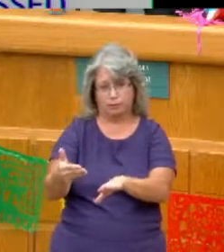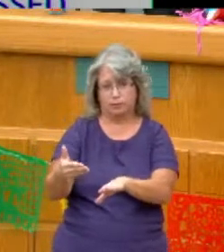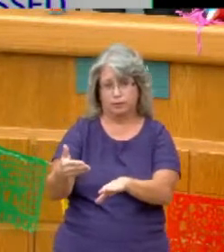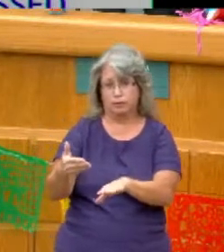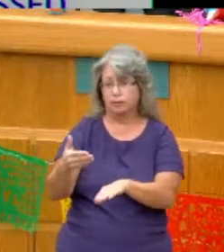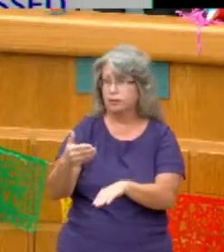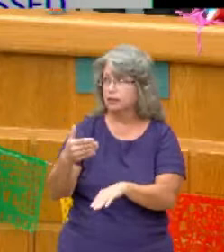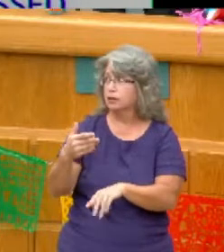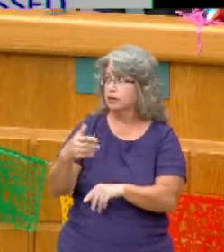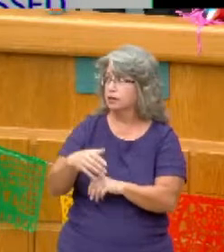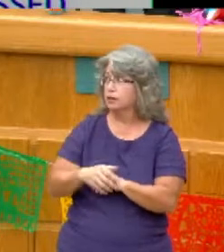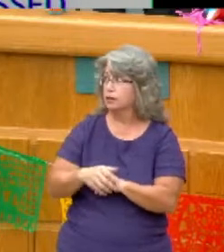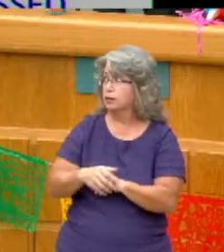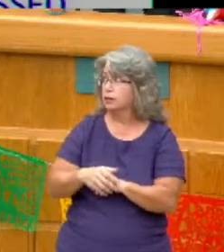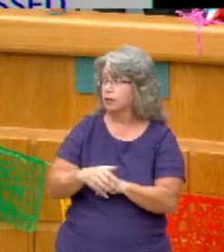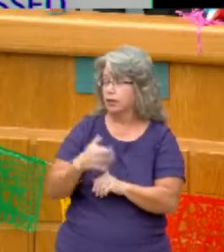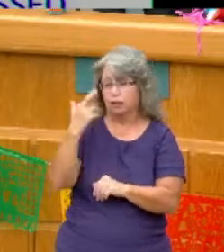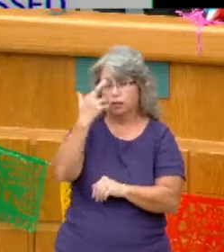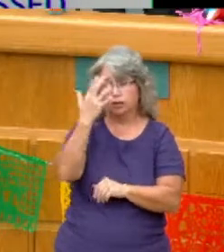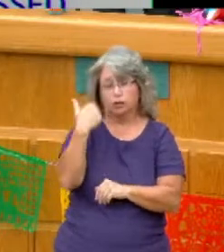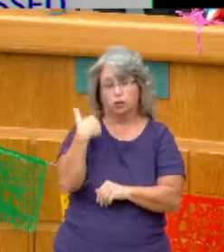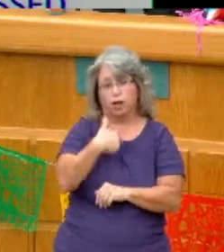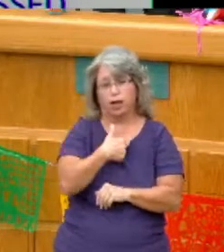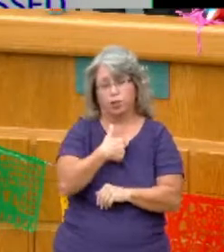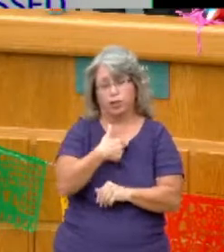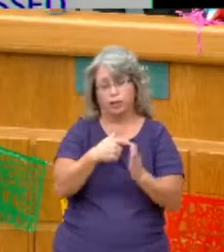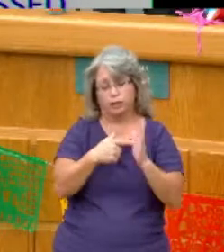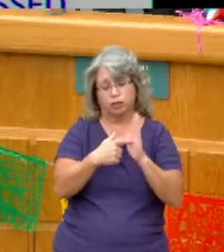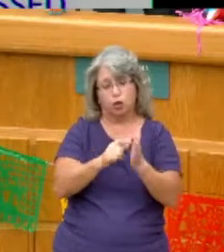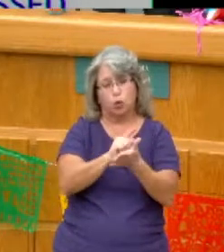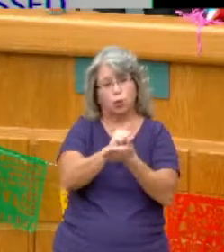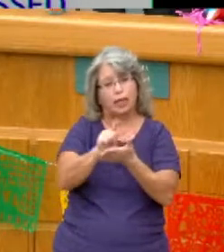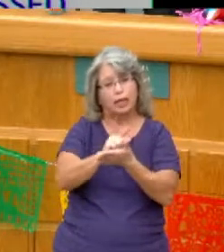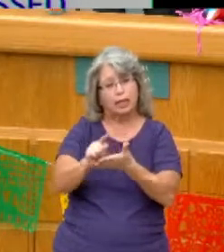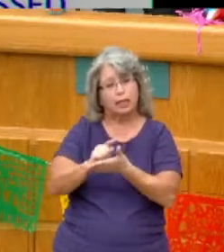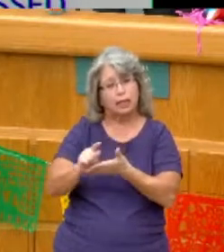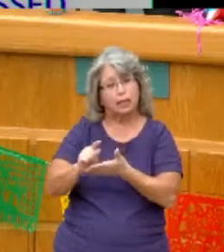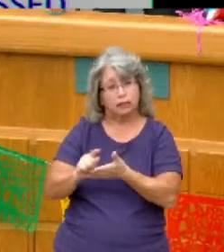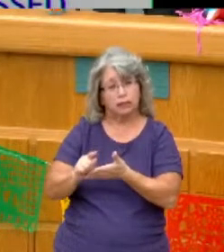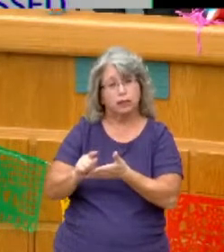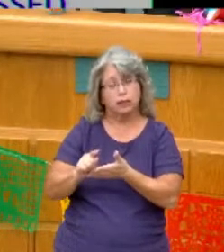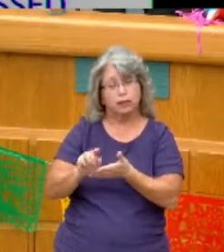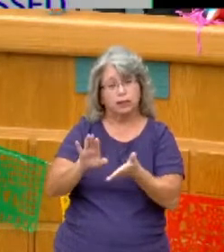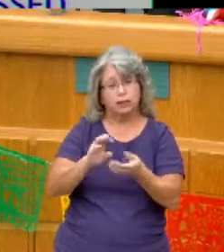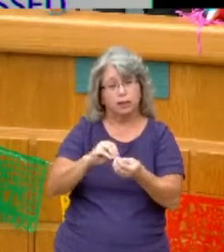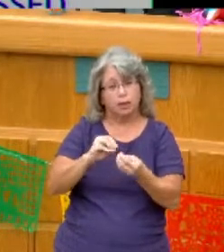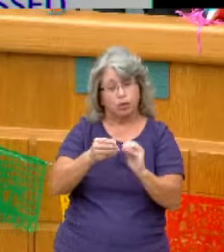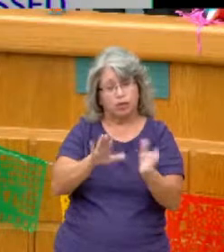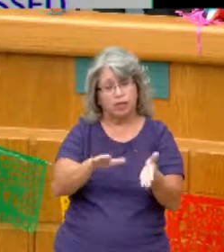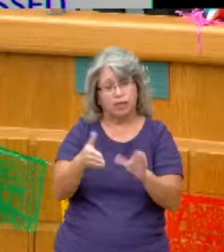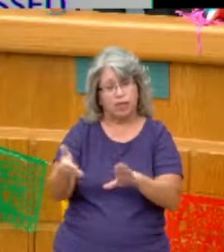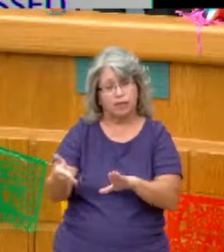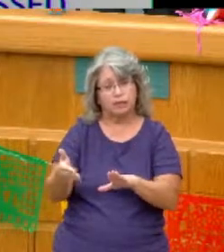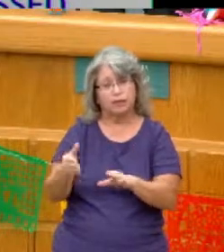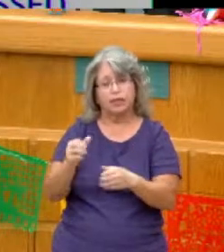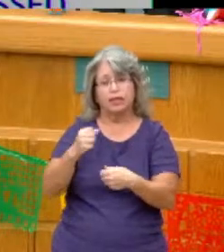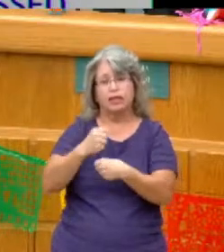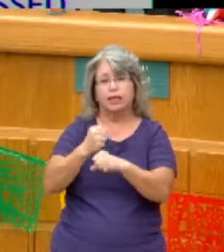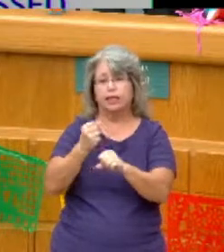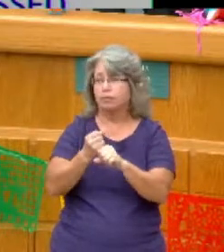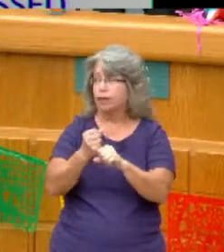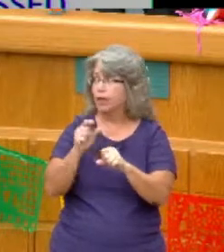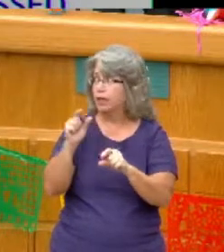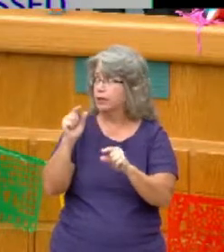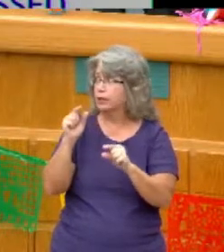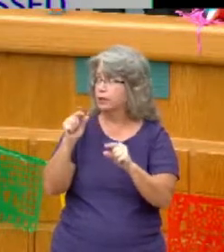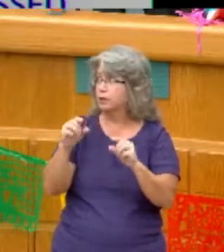these dots. Now, the reason why we do weekly fatalities is it smooths out the data a lot. It makes it much more